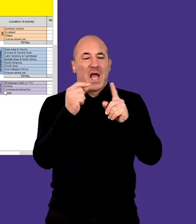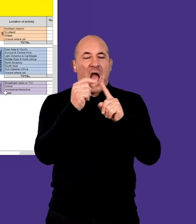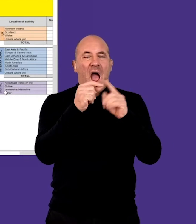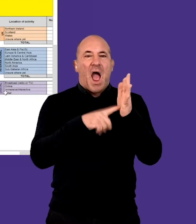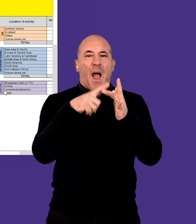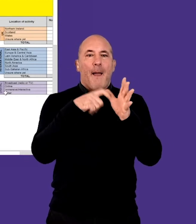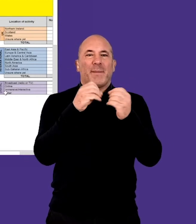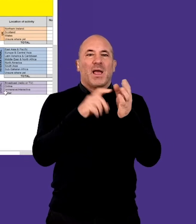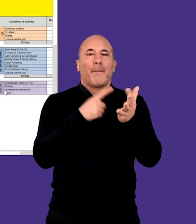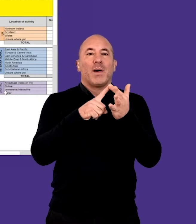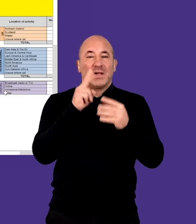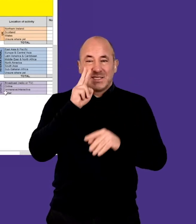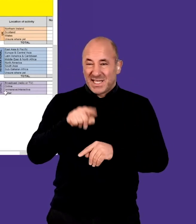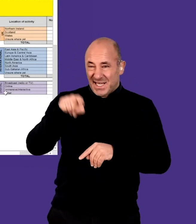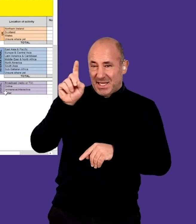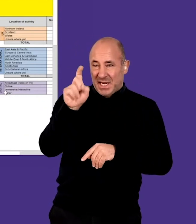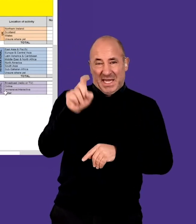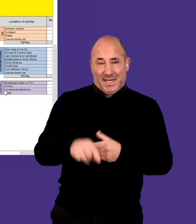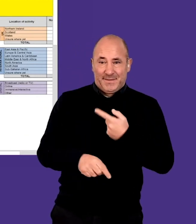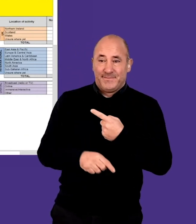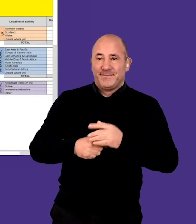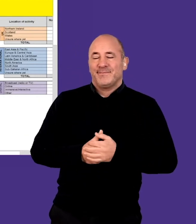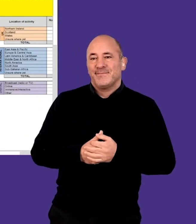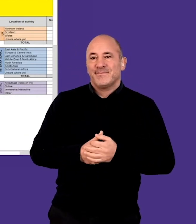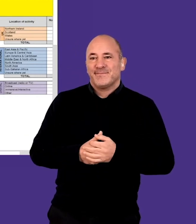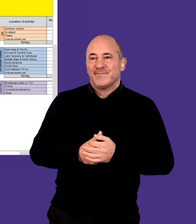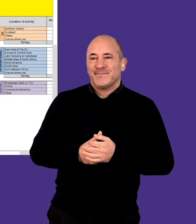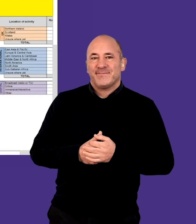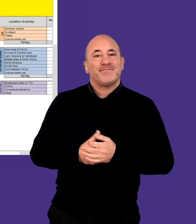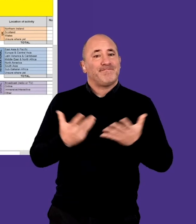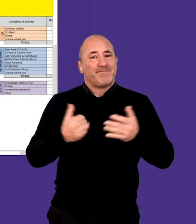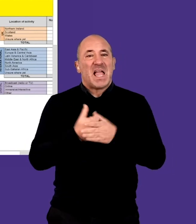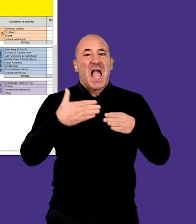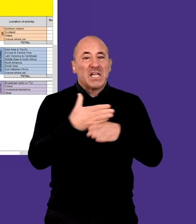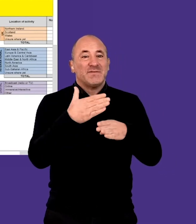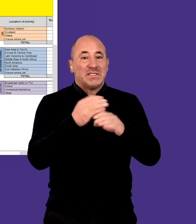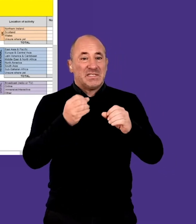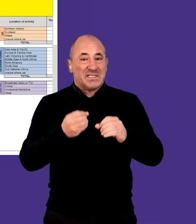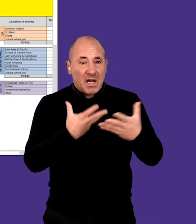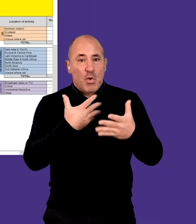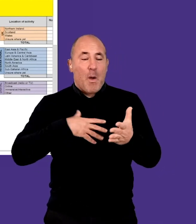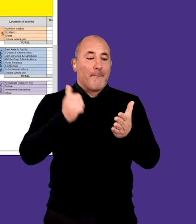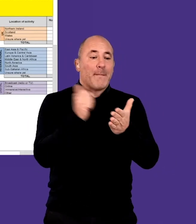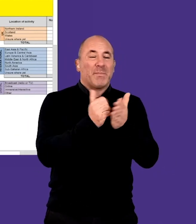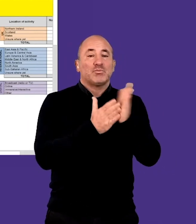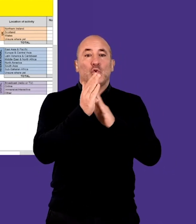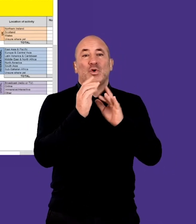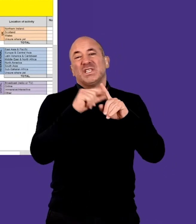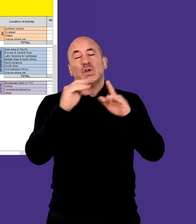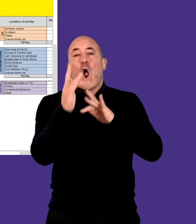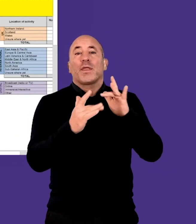you can tick the location not applicable box at the top of the form here. For activities that are to